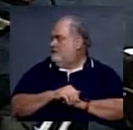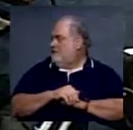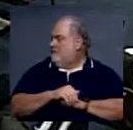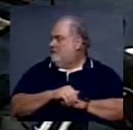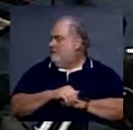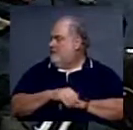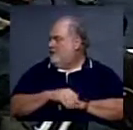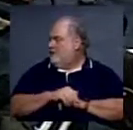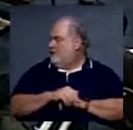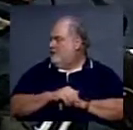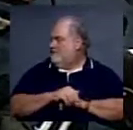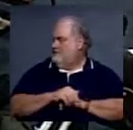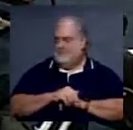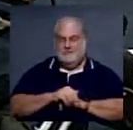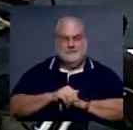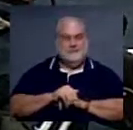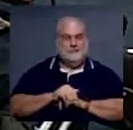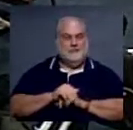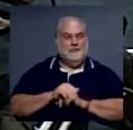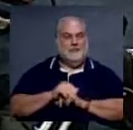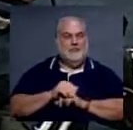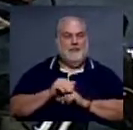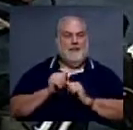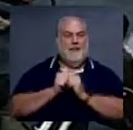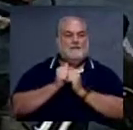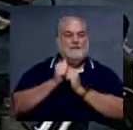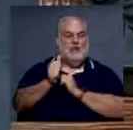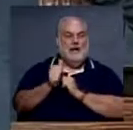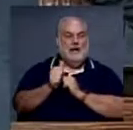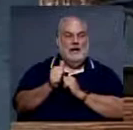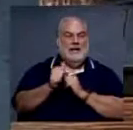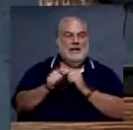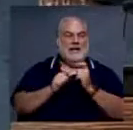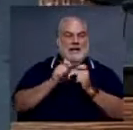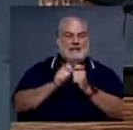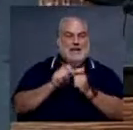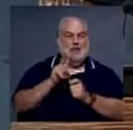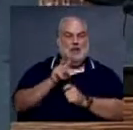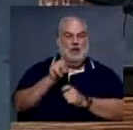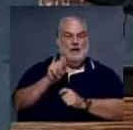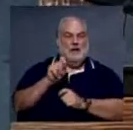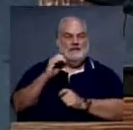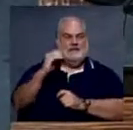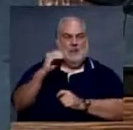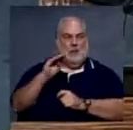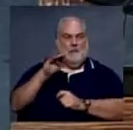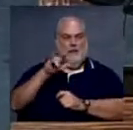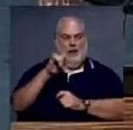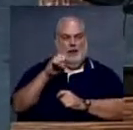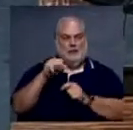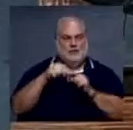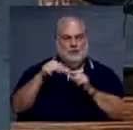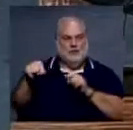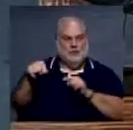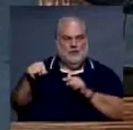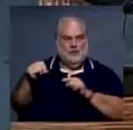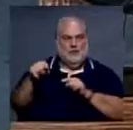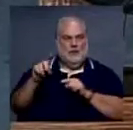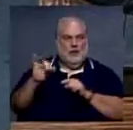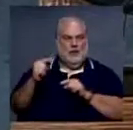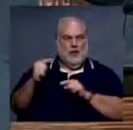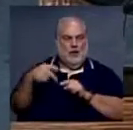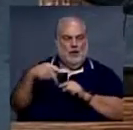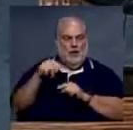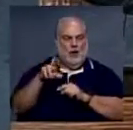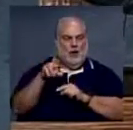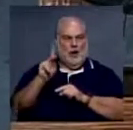microphone. Yeah, the question is, how far away is the Murray Park? It's exactly dog park? 2.0 miles to the dog park. Okay, that